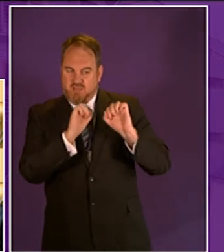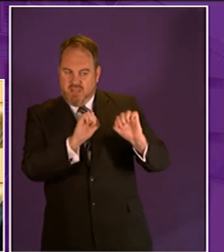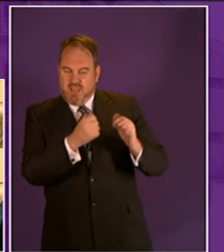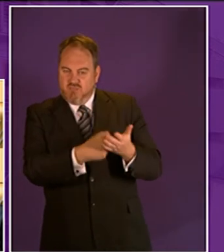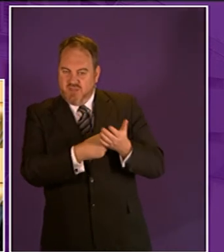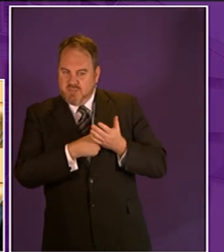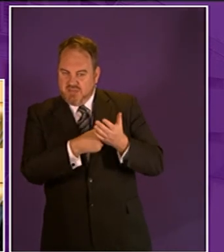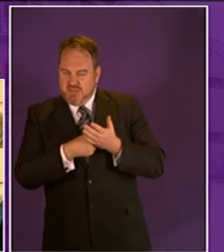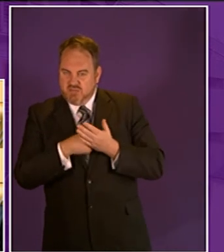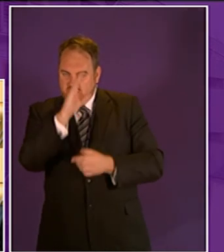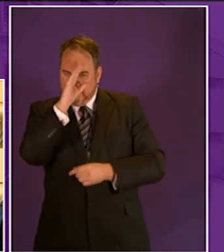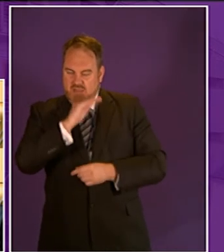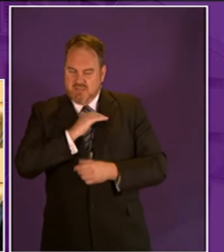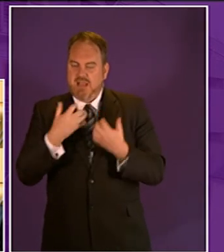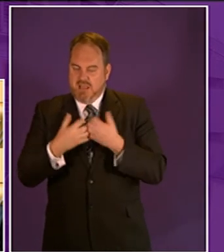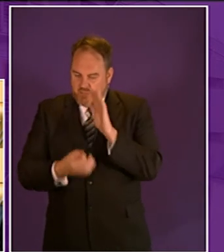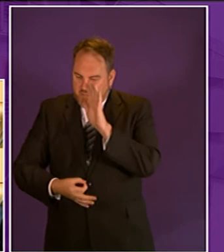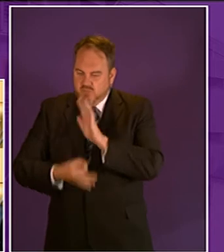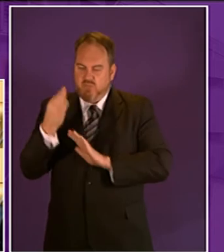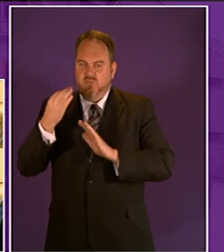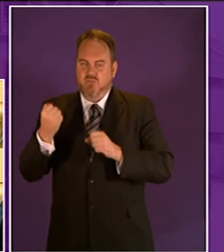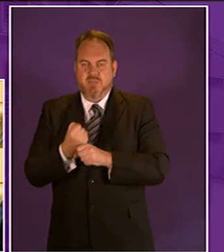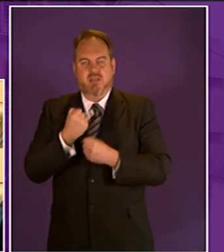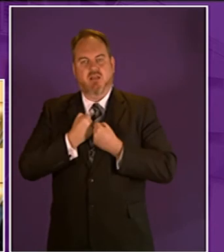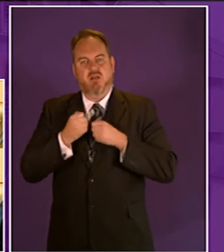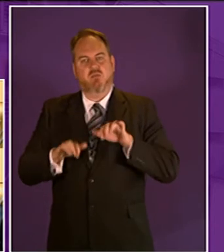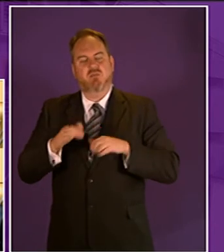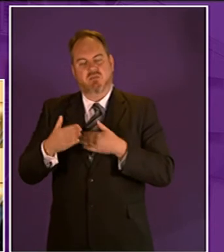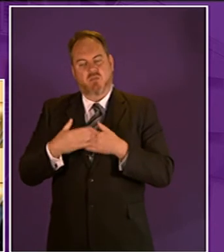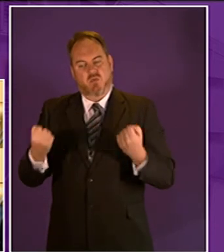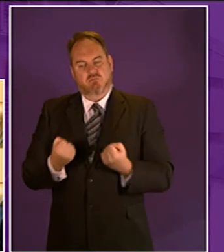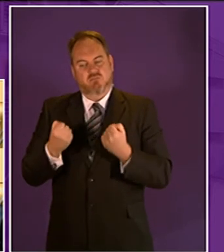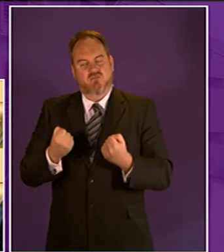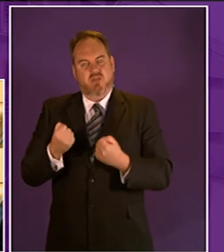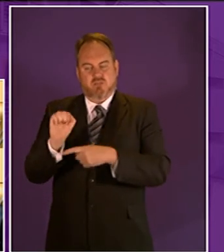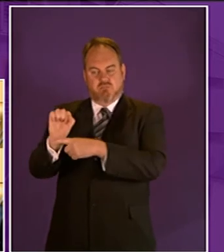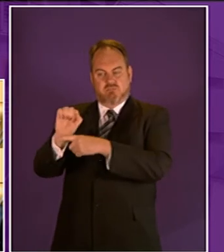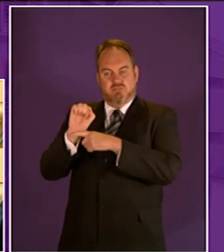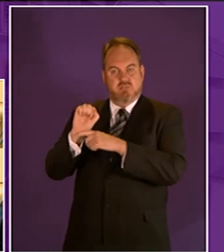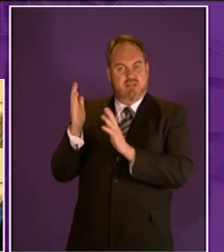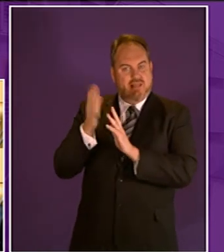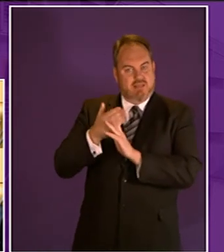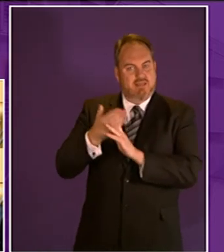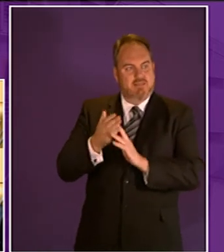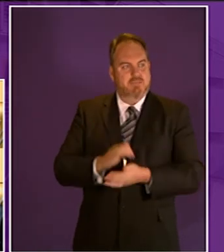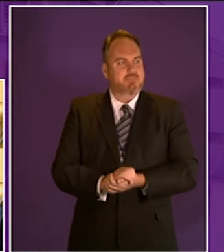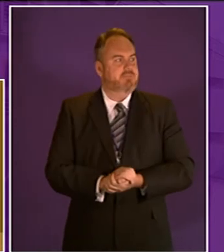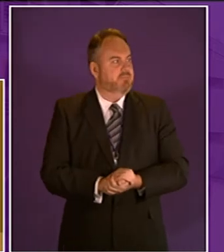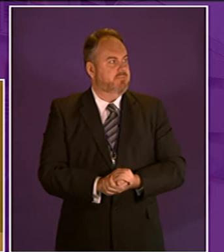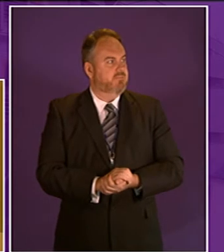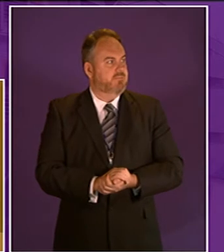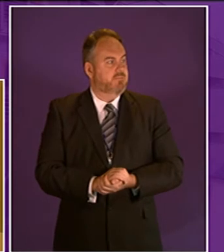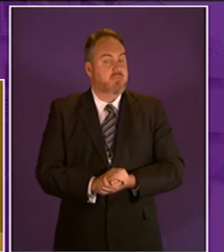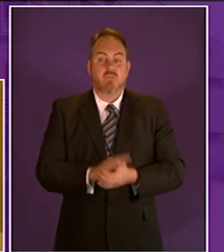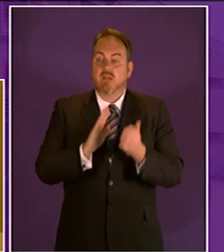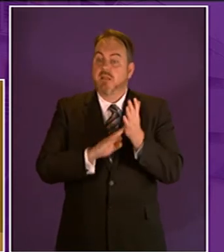take forward into how we can make our systems more resilient will be based on the best available advice that we can find.